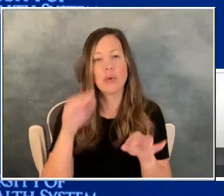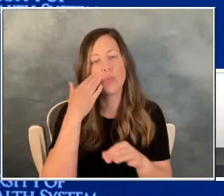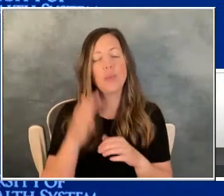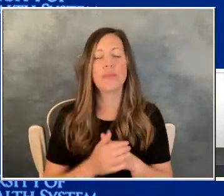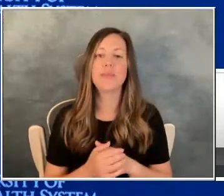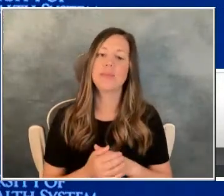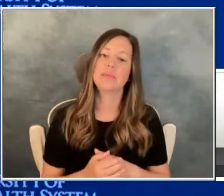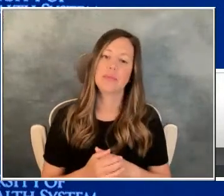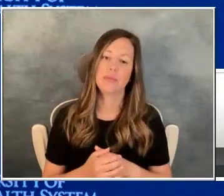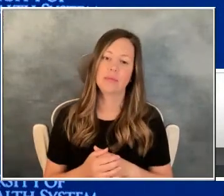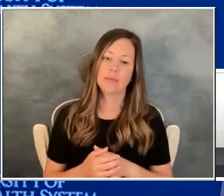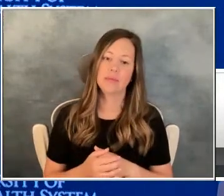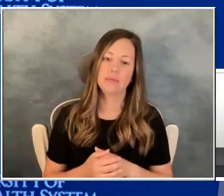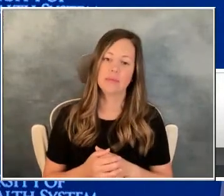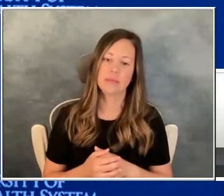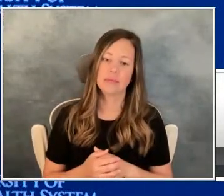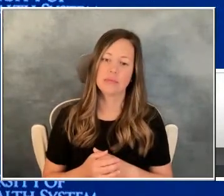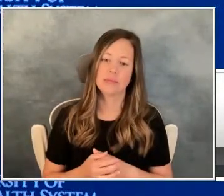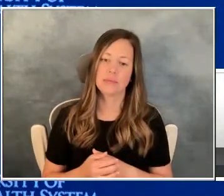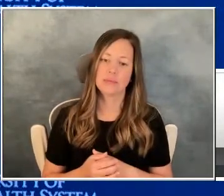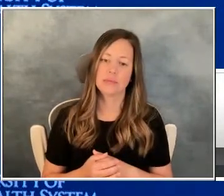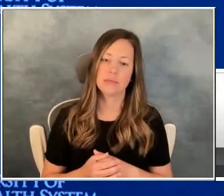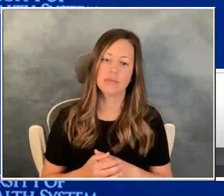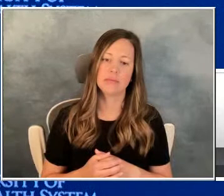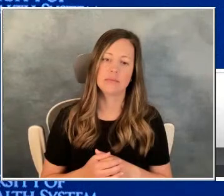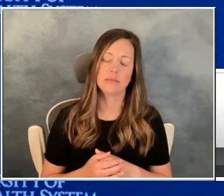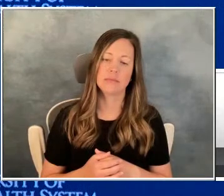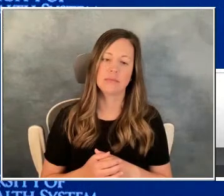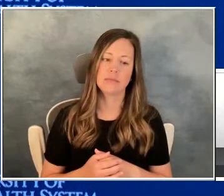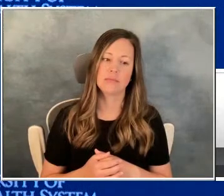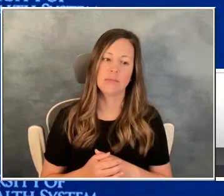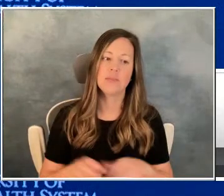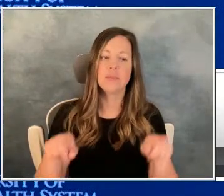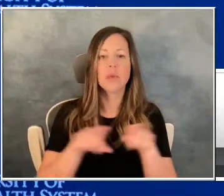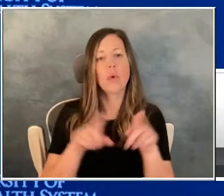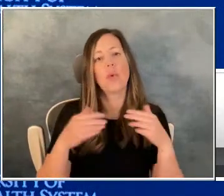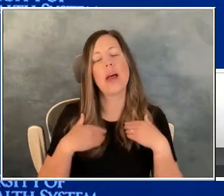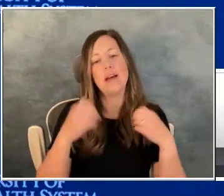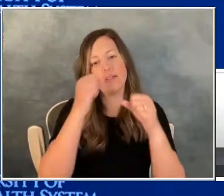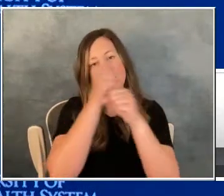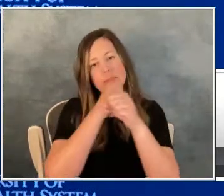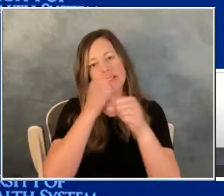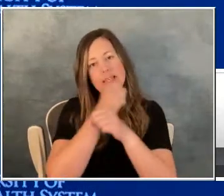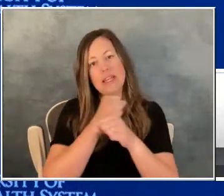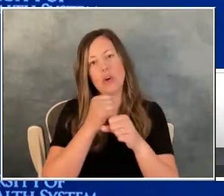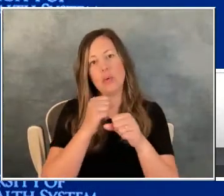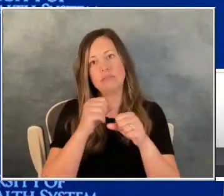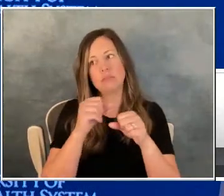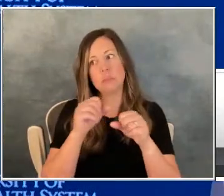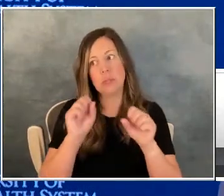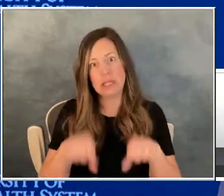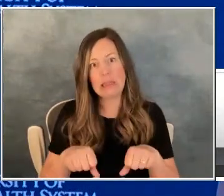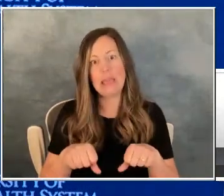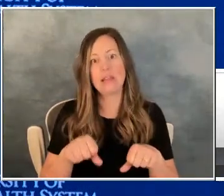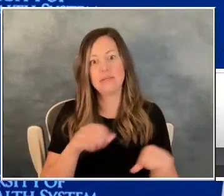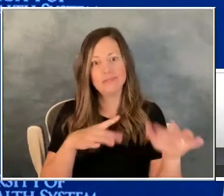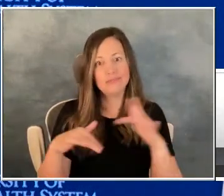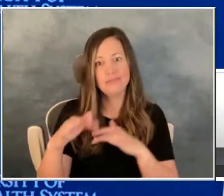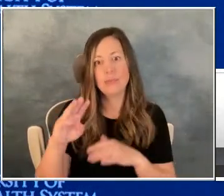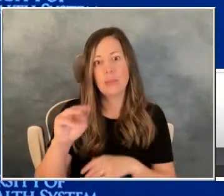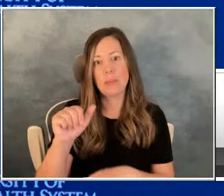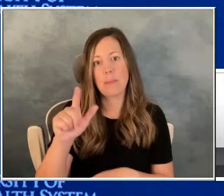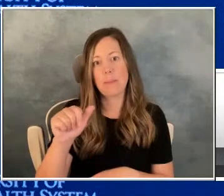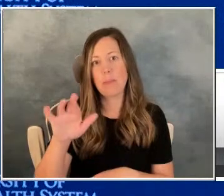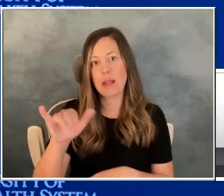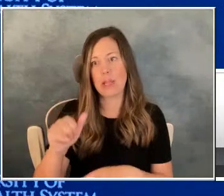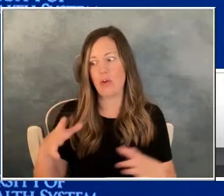have those mosquitoes that transmit malaria. We do have those mosquitoes in